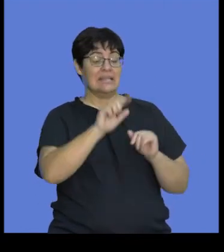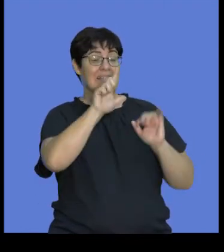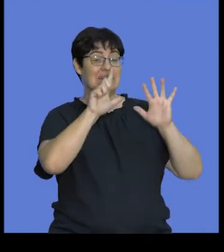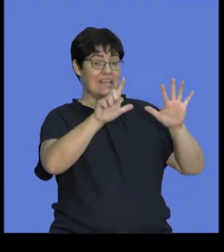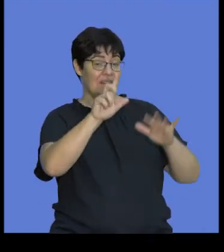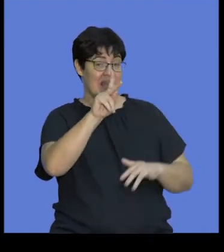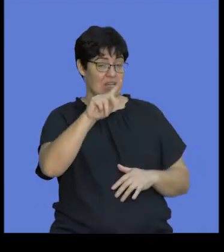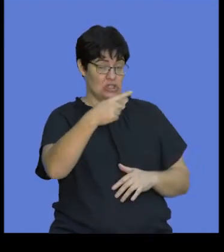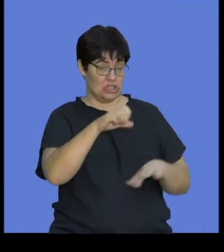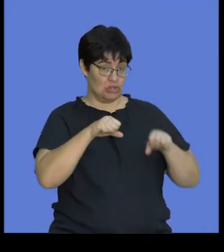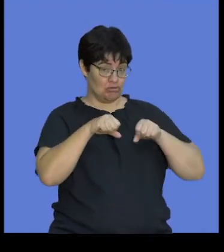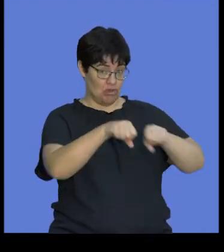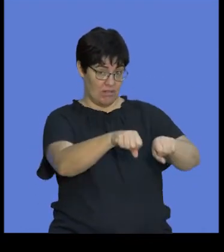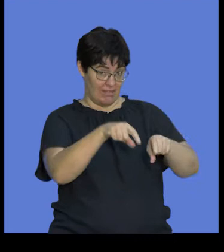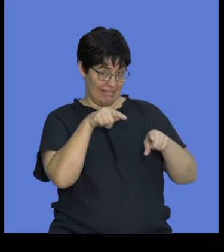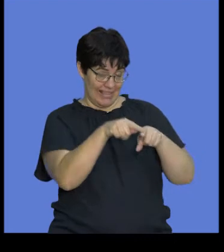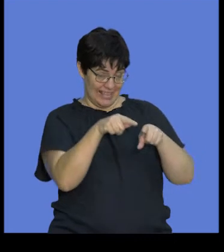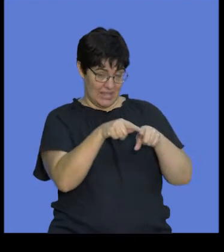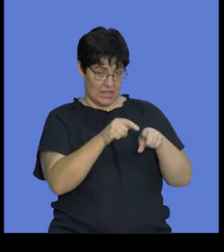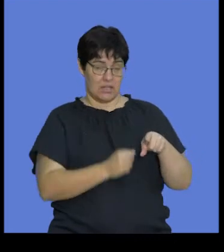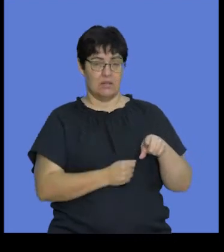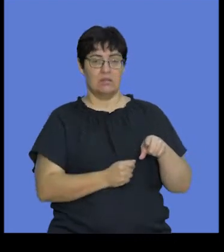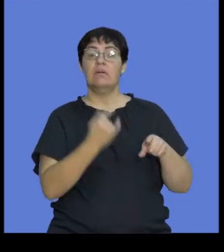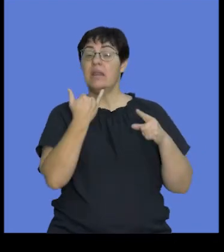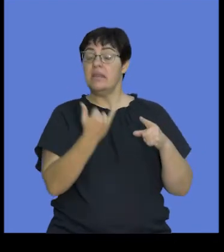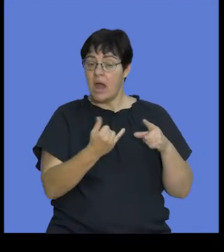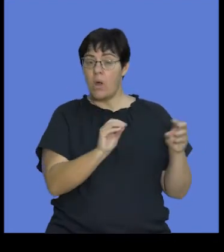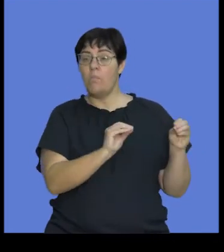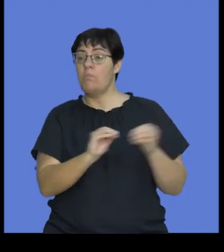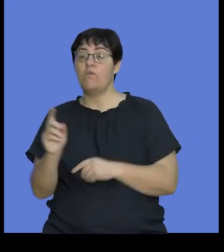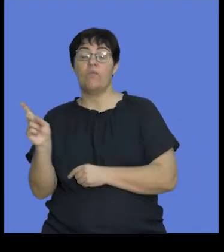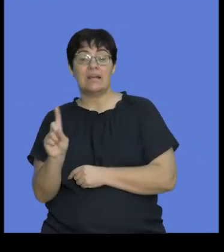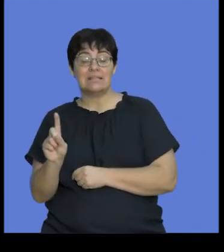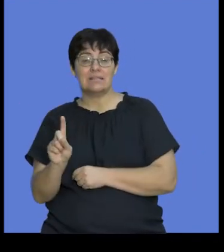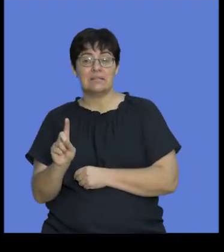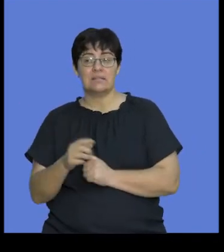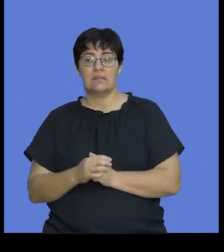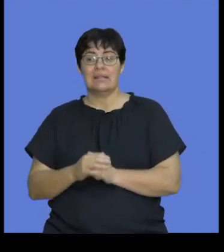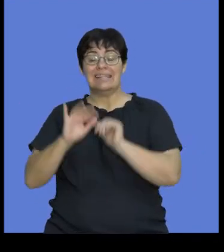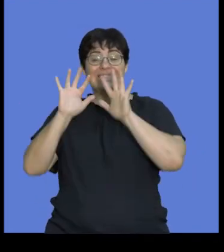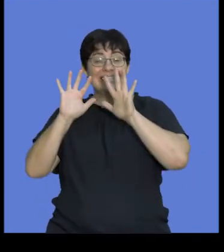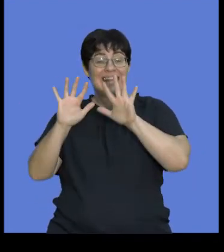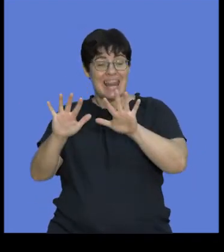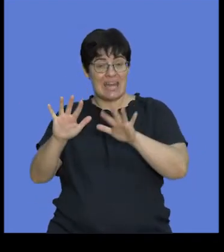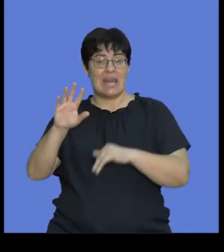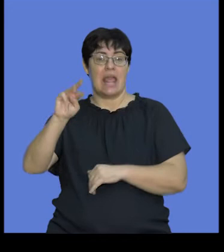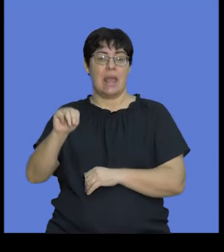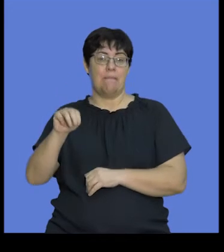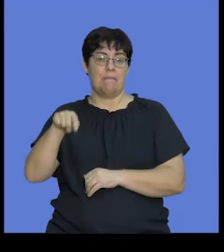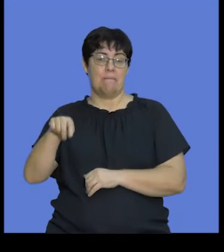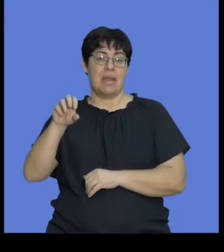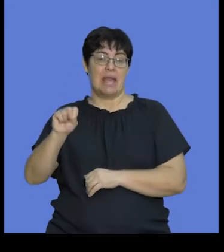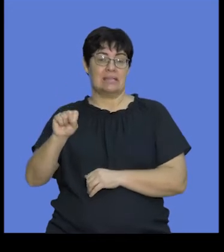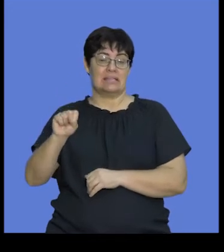7 kilogram trolley is now moving at 10 meters per